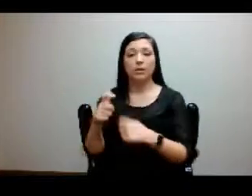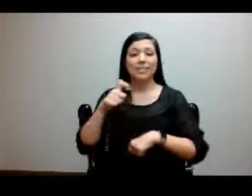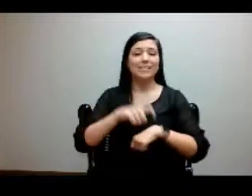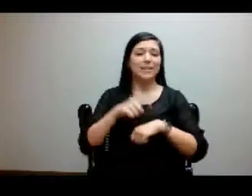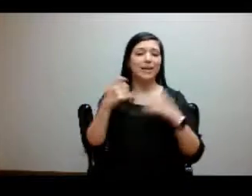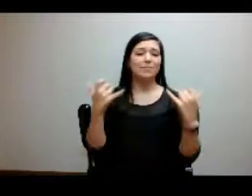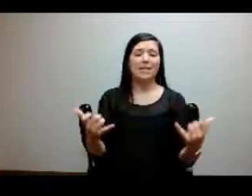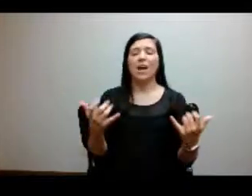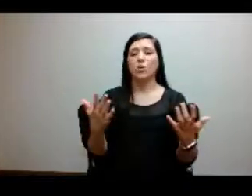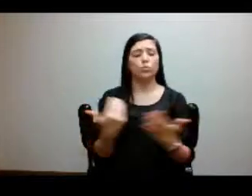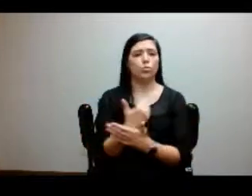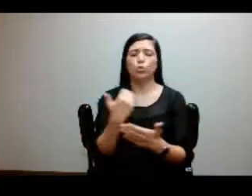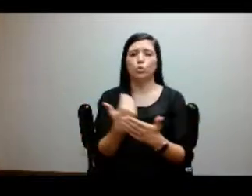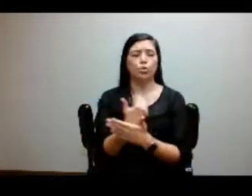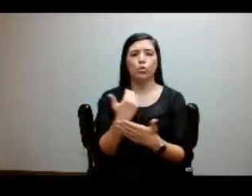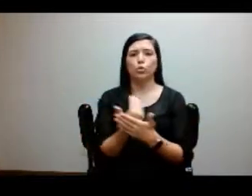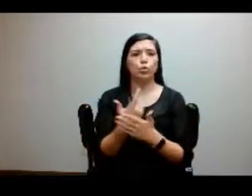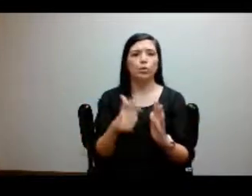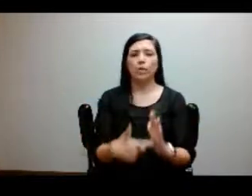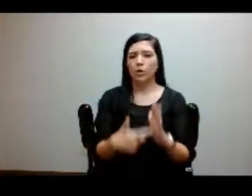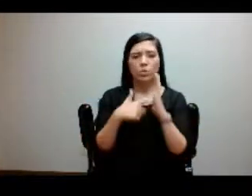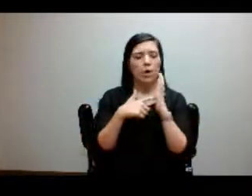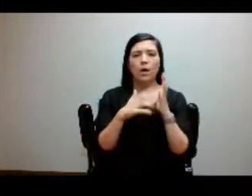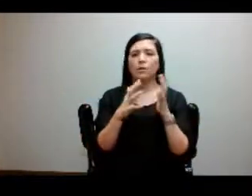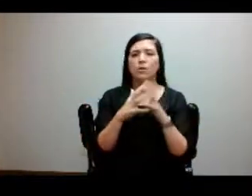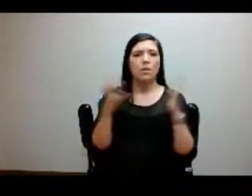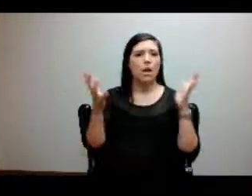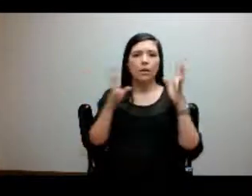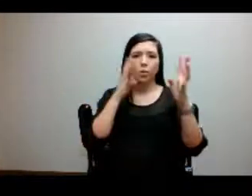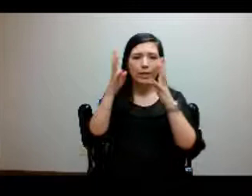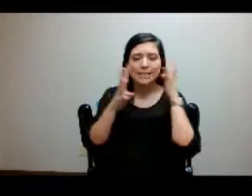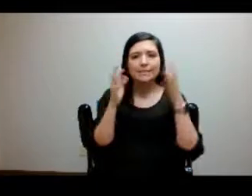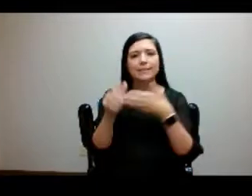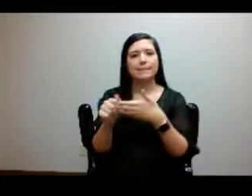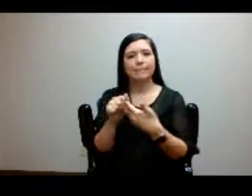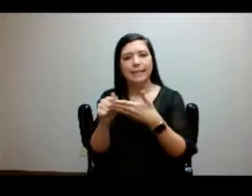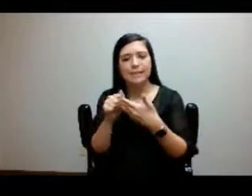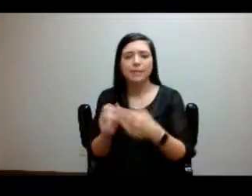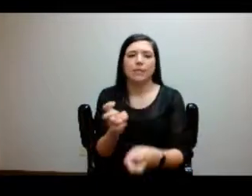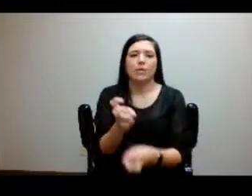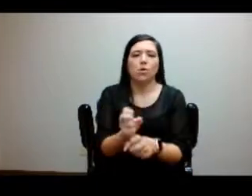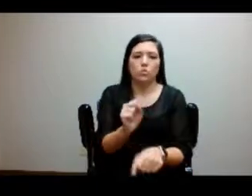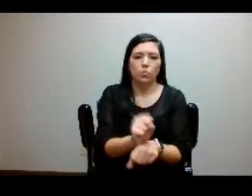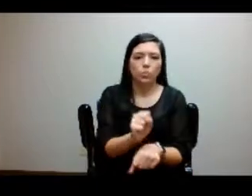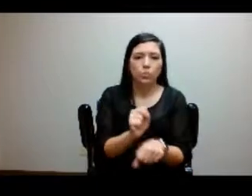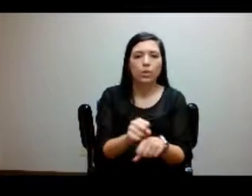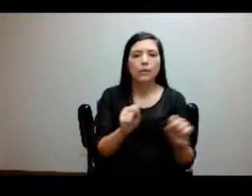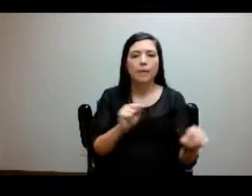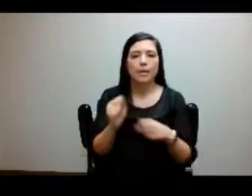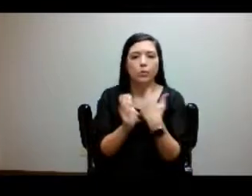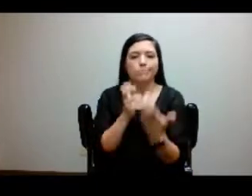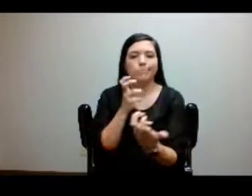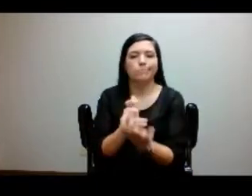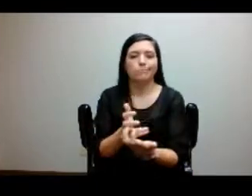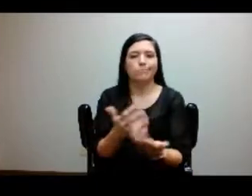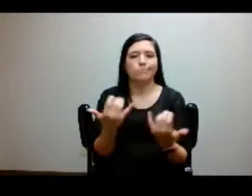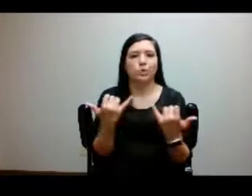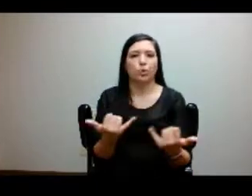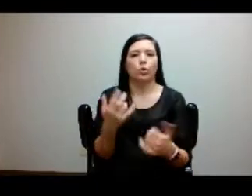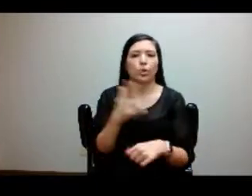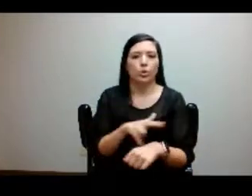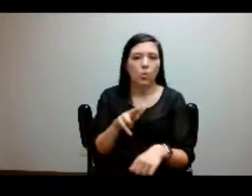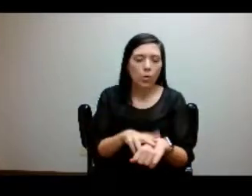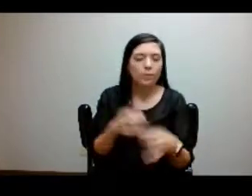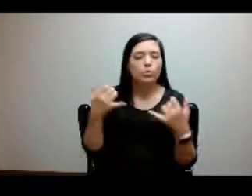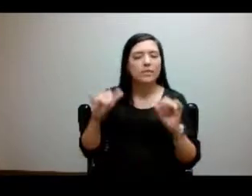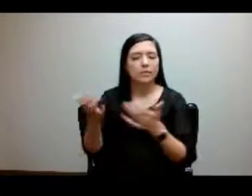certainly unprecedented and requires significant creativity, flexibility, and hard work in order to adapt to our current norm while serving our students